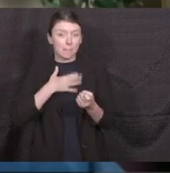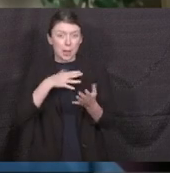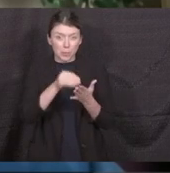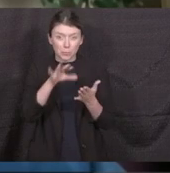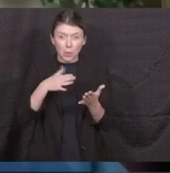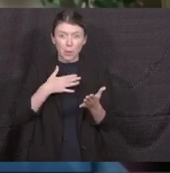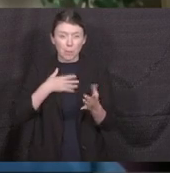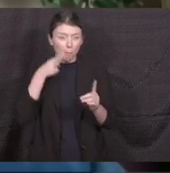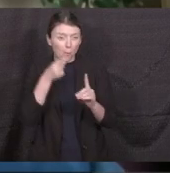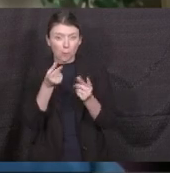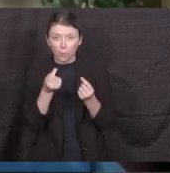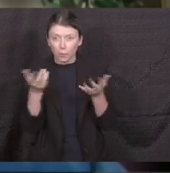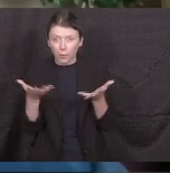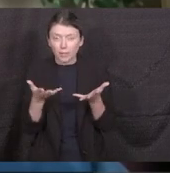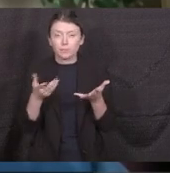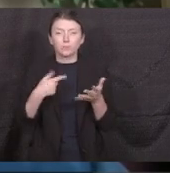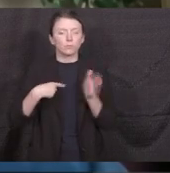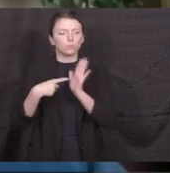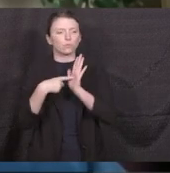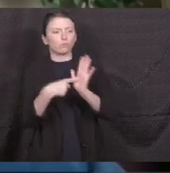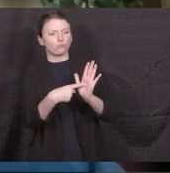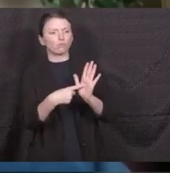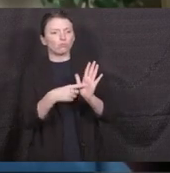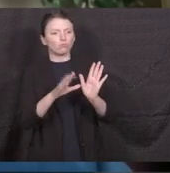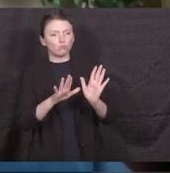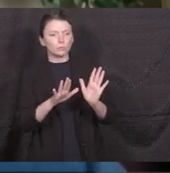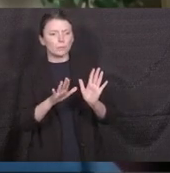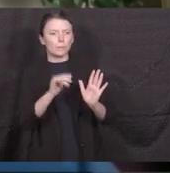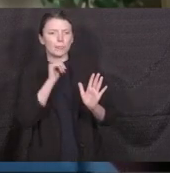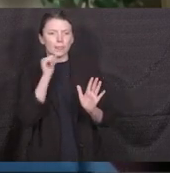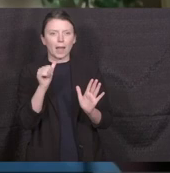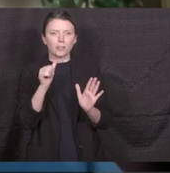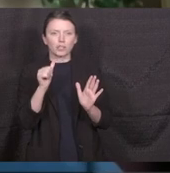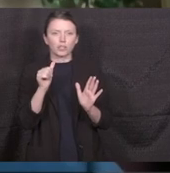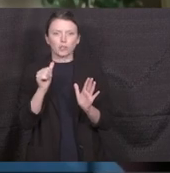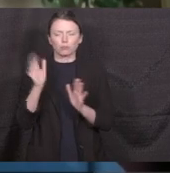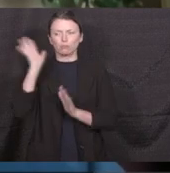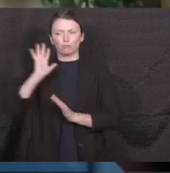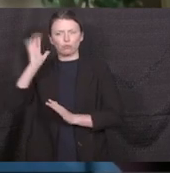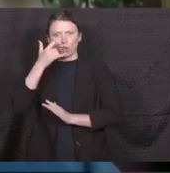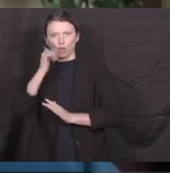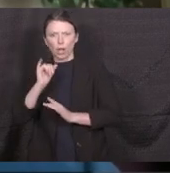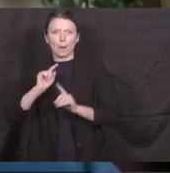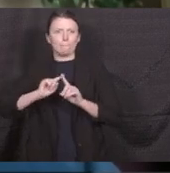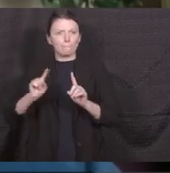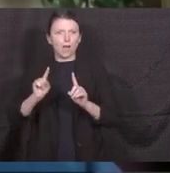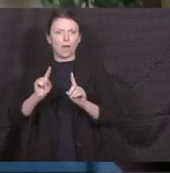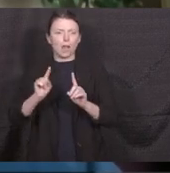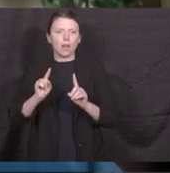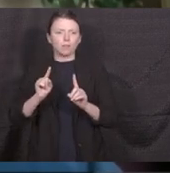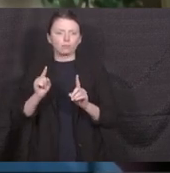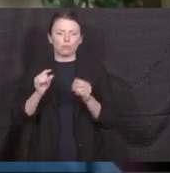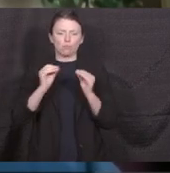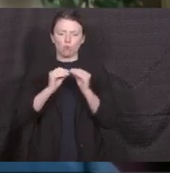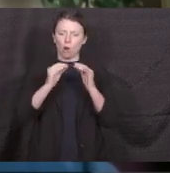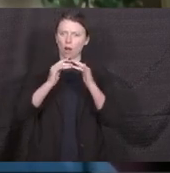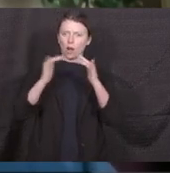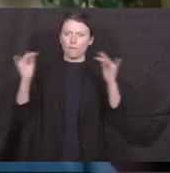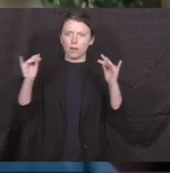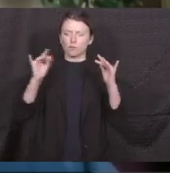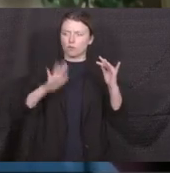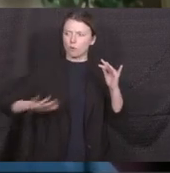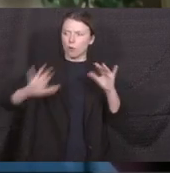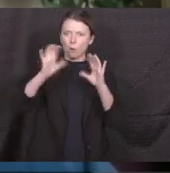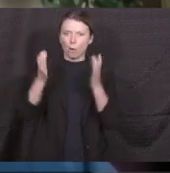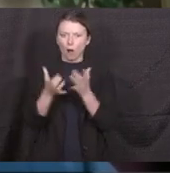to do is show not just the canon of what used to be what film school would show, but really, really diversify, go around the